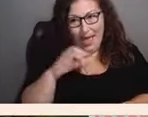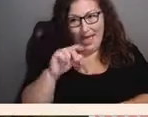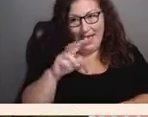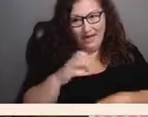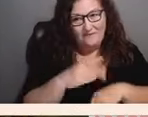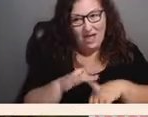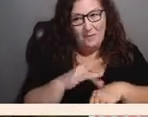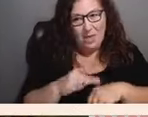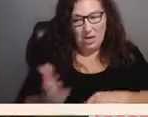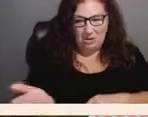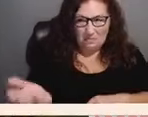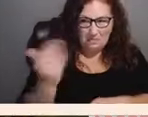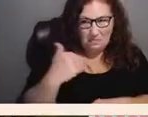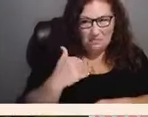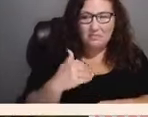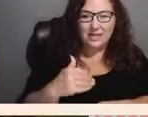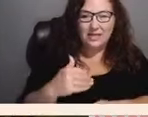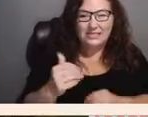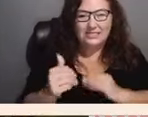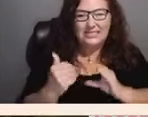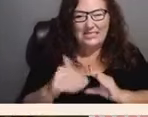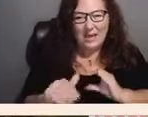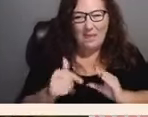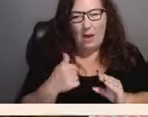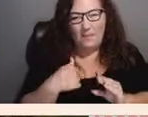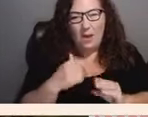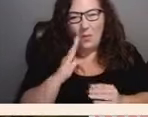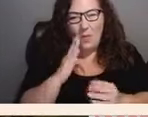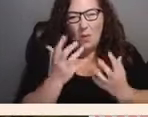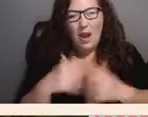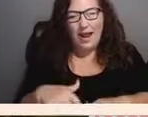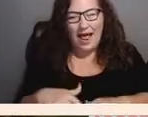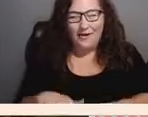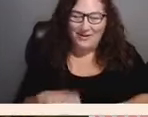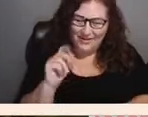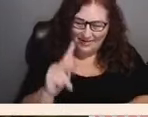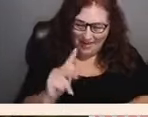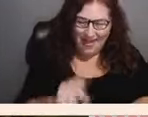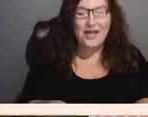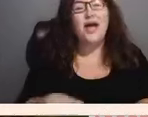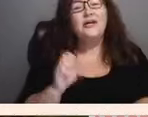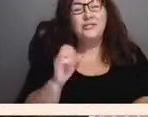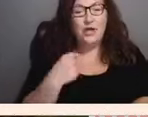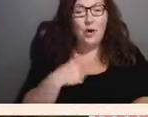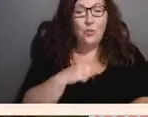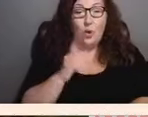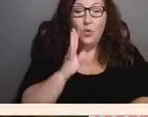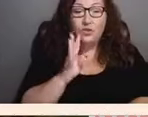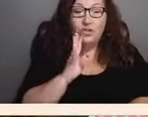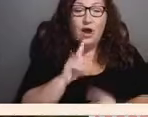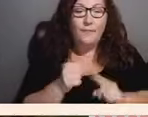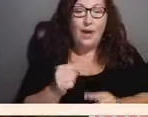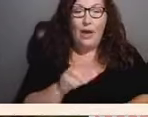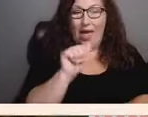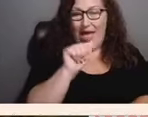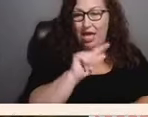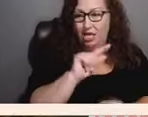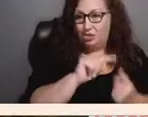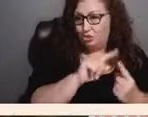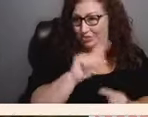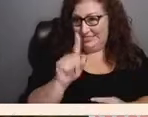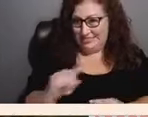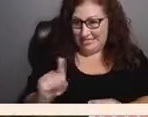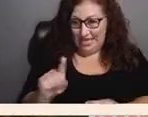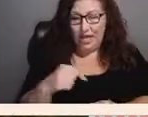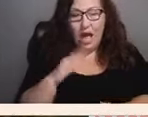out. Okay? With that said, we're going to be talking about from A to Z. I'm going to use each